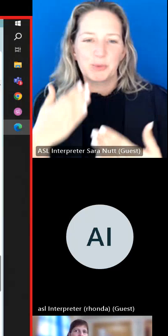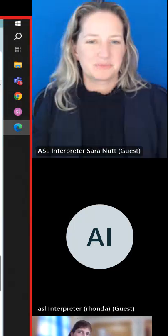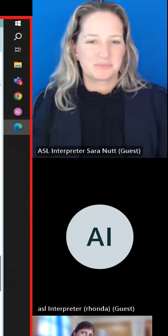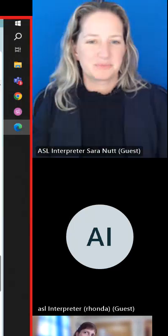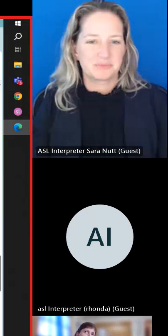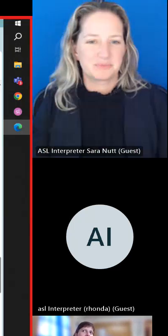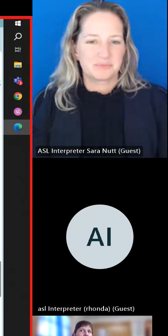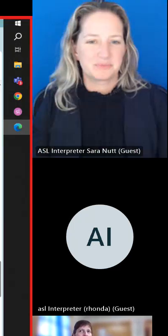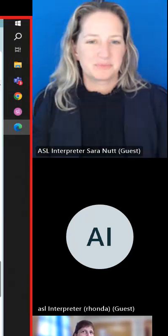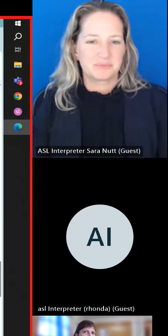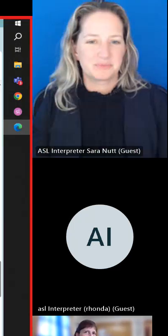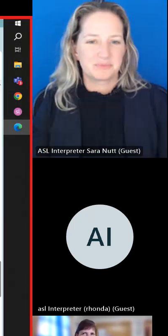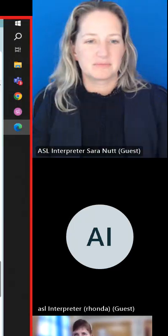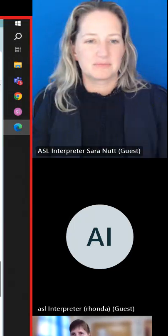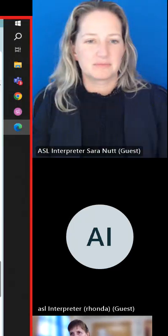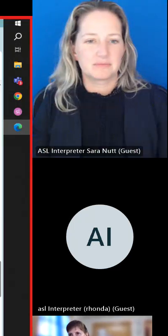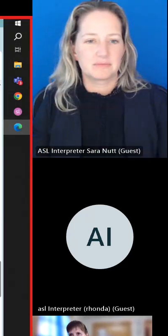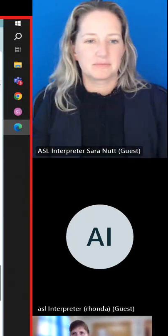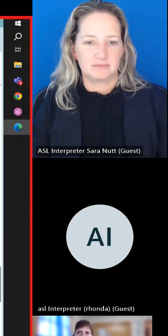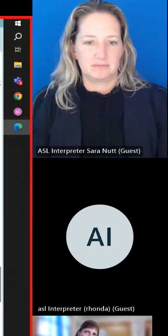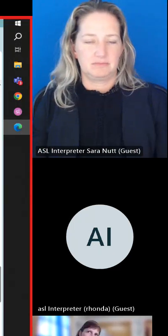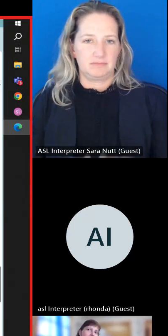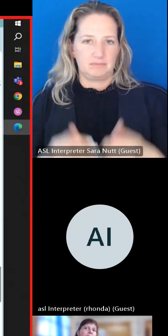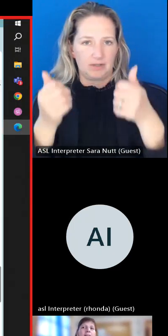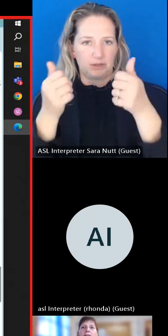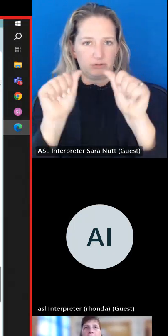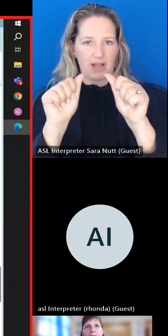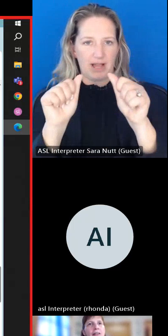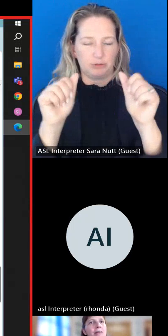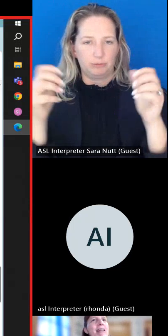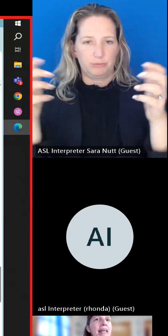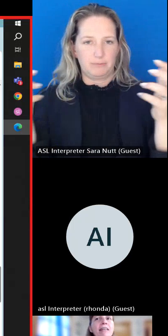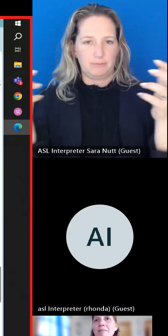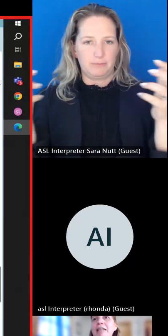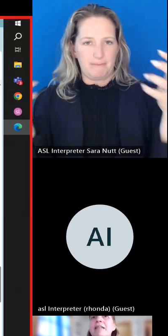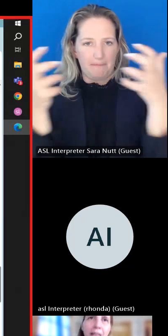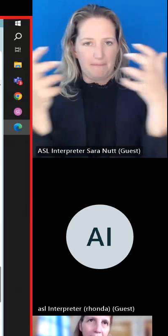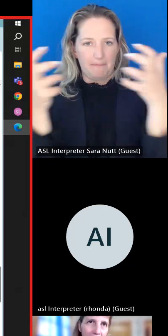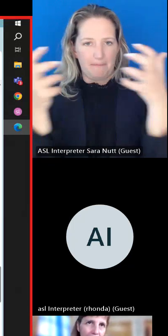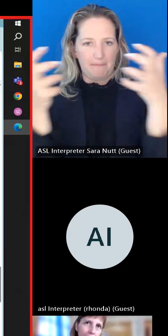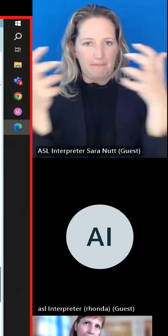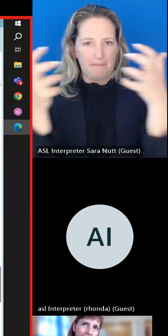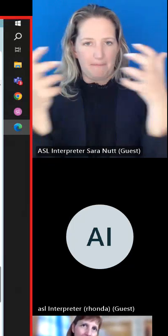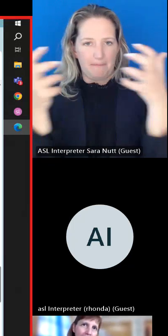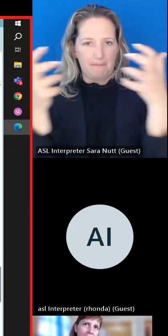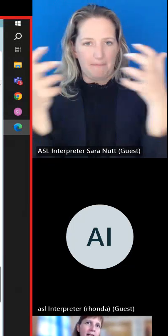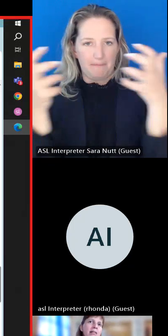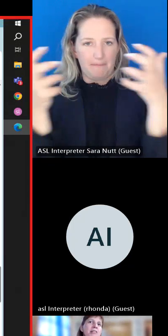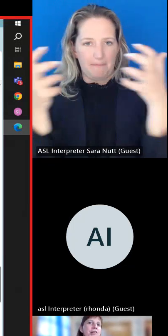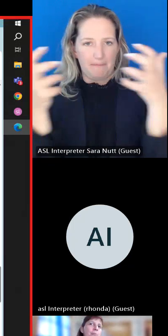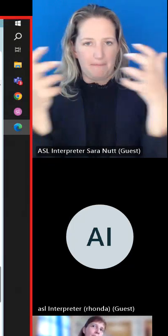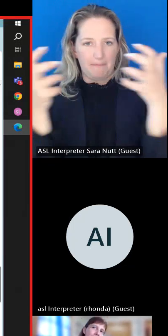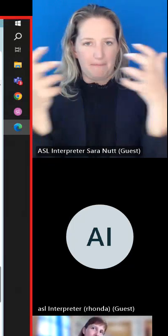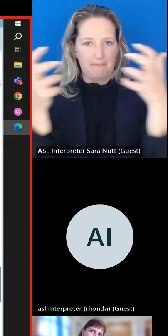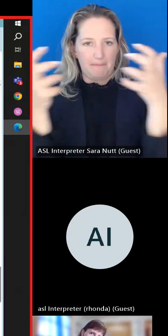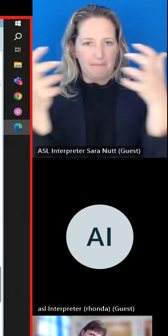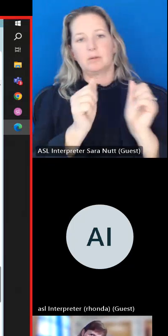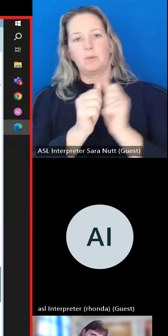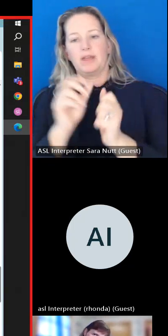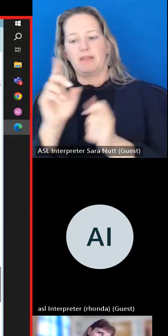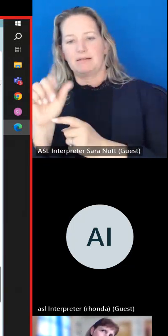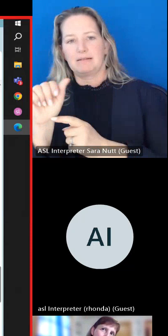data visualization matches with what word? You have here, let me give you one. Share a